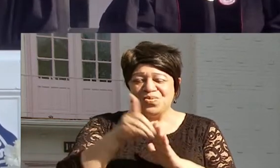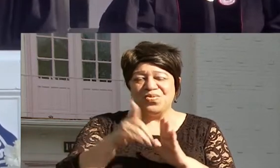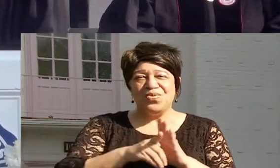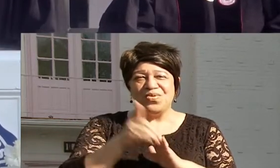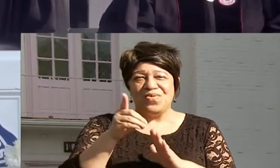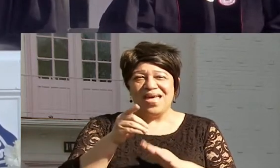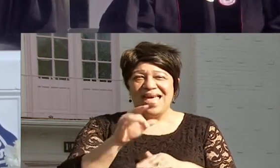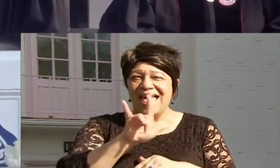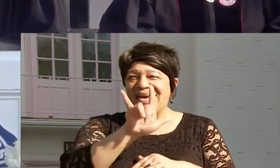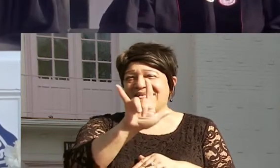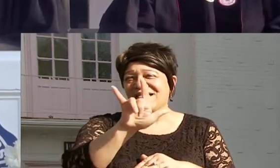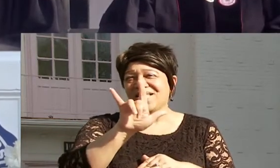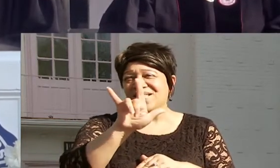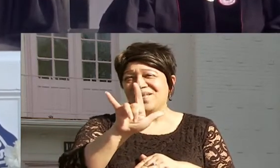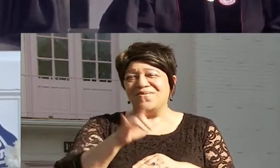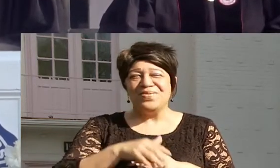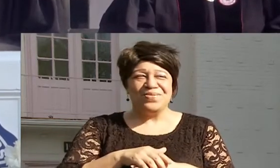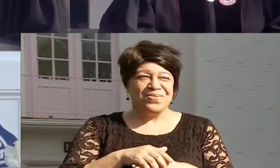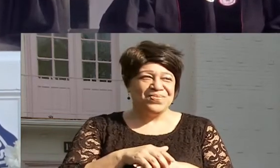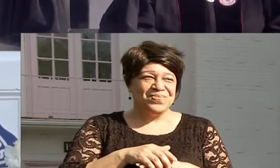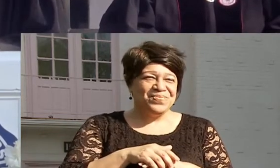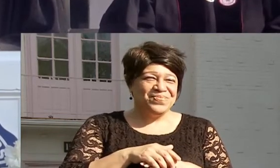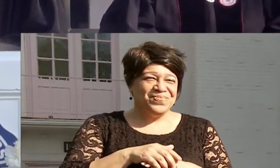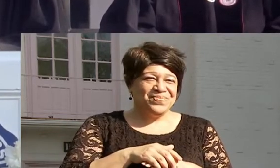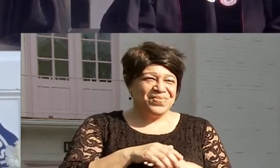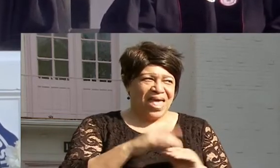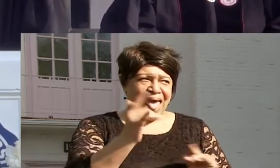I love you and you,